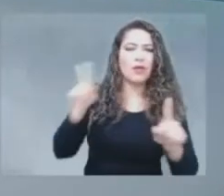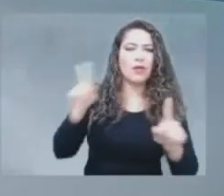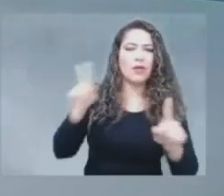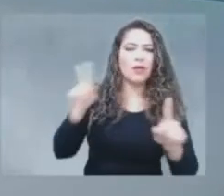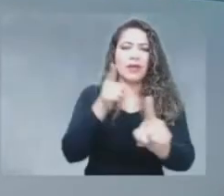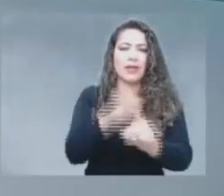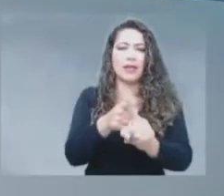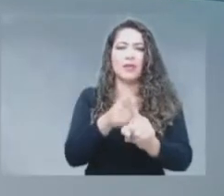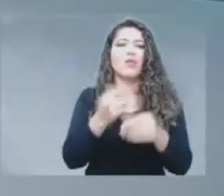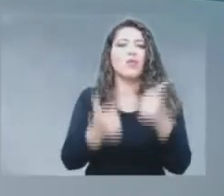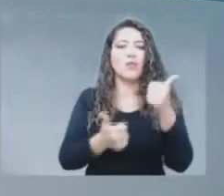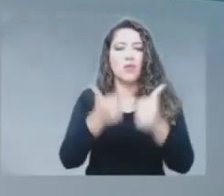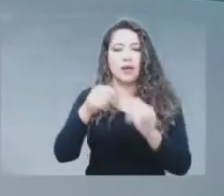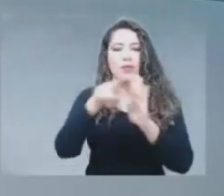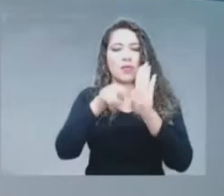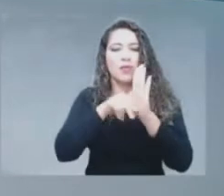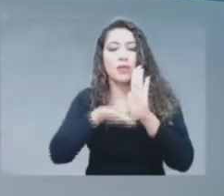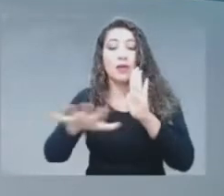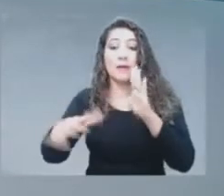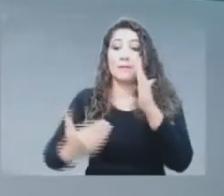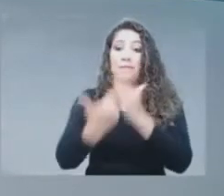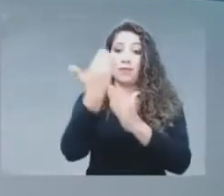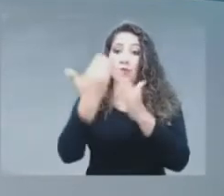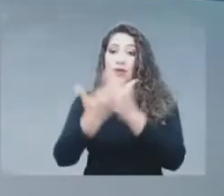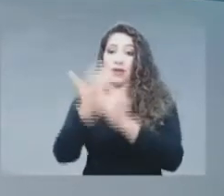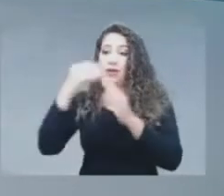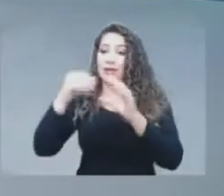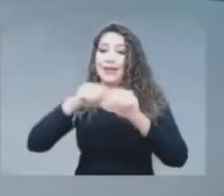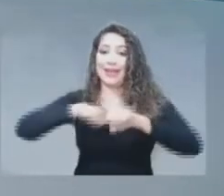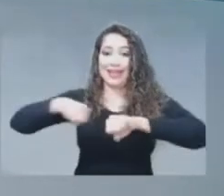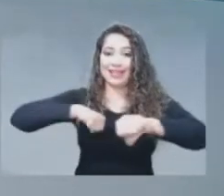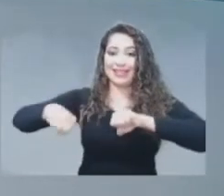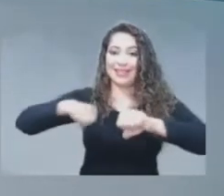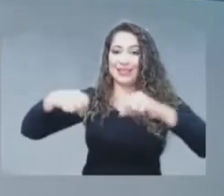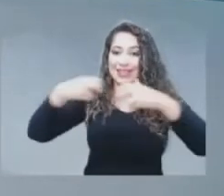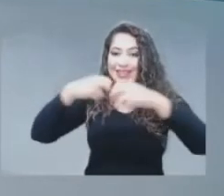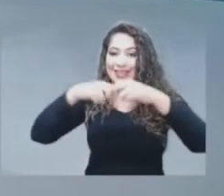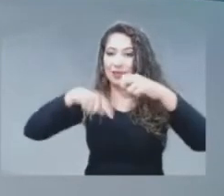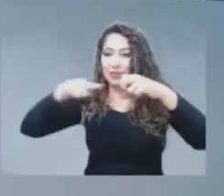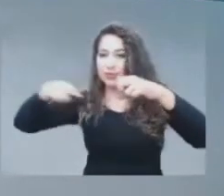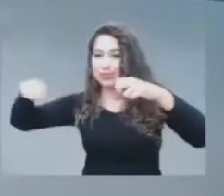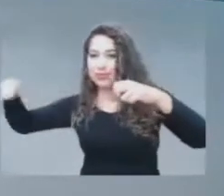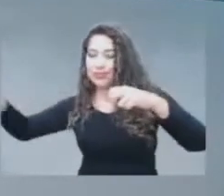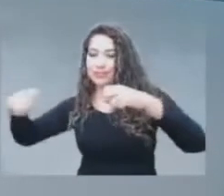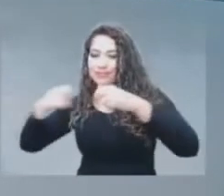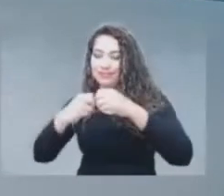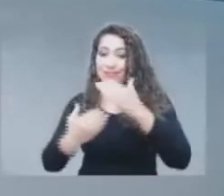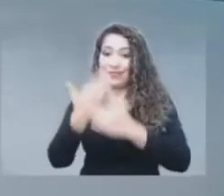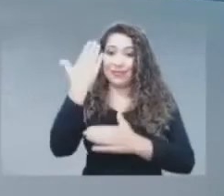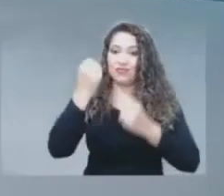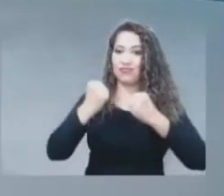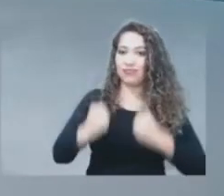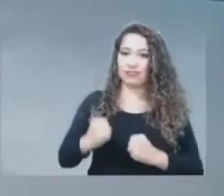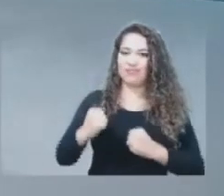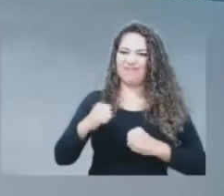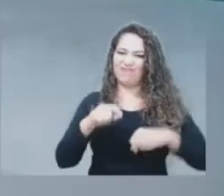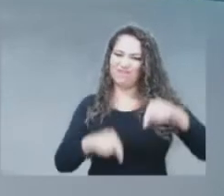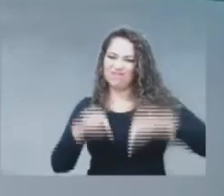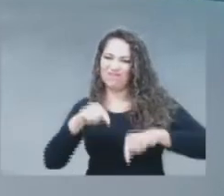Our goal with this policy is to modernize the spectrum, and then we have the radio electric spectrum to